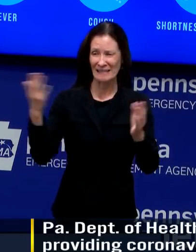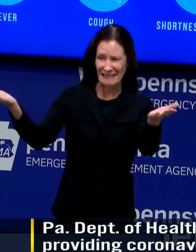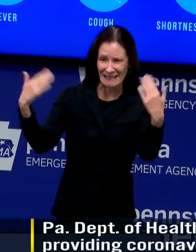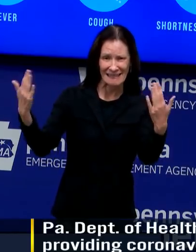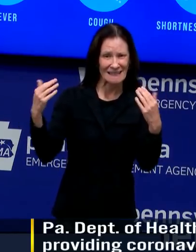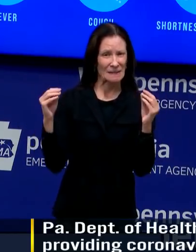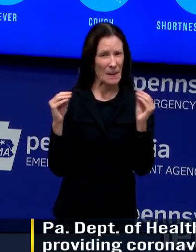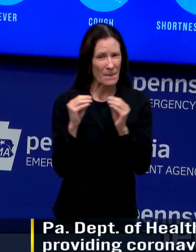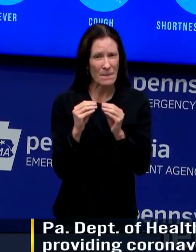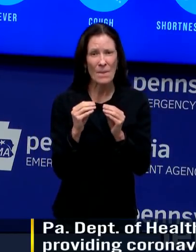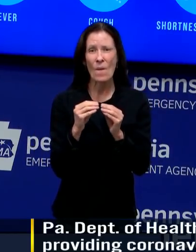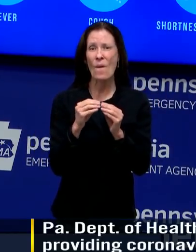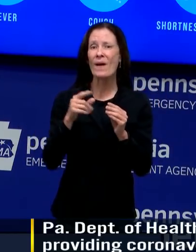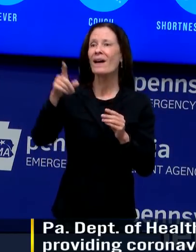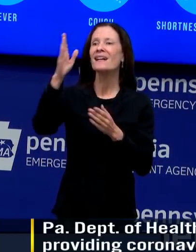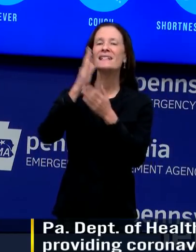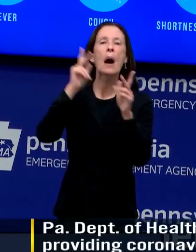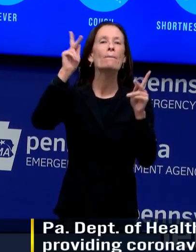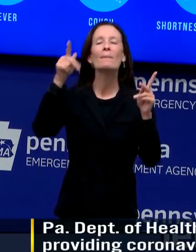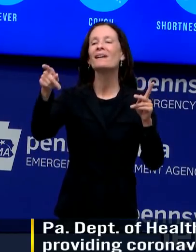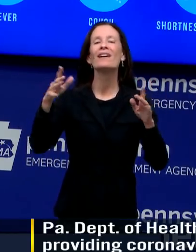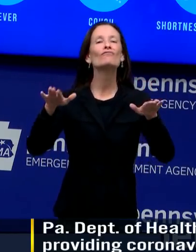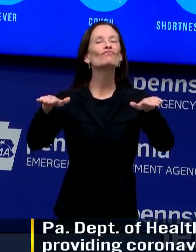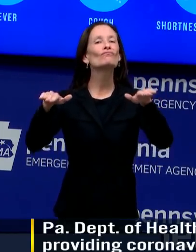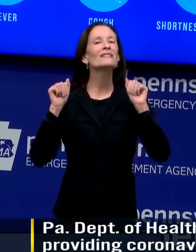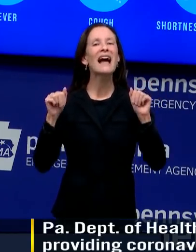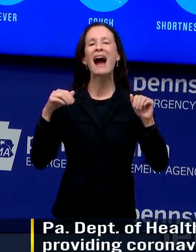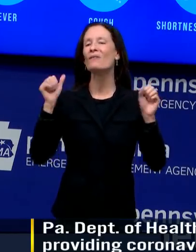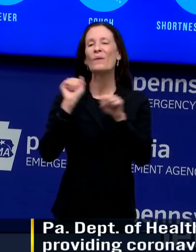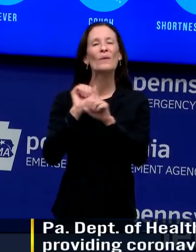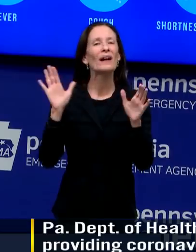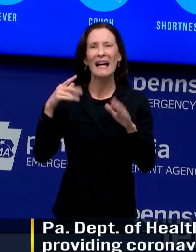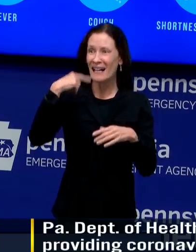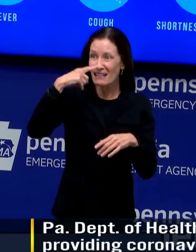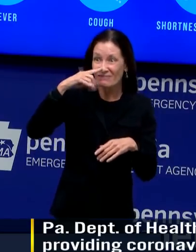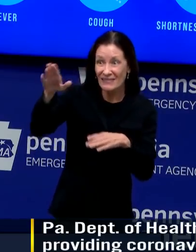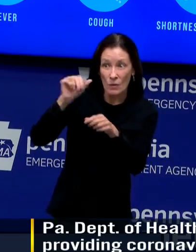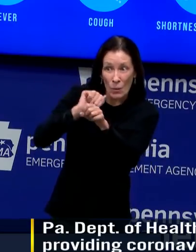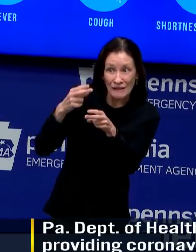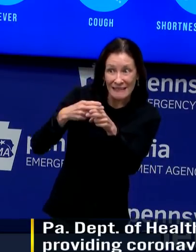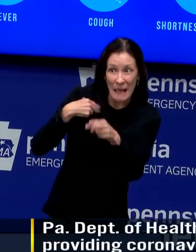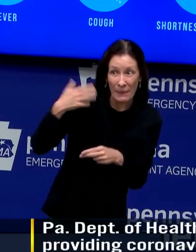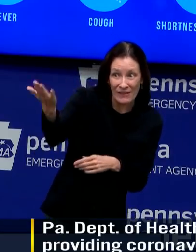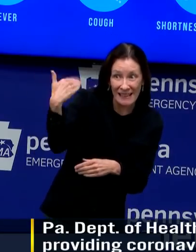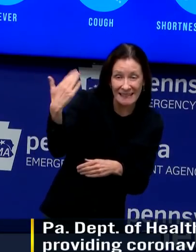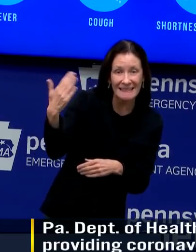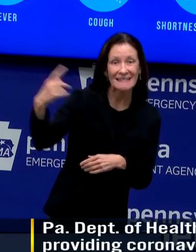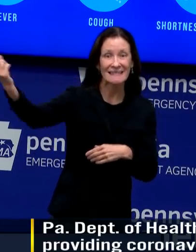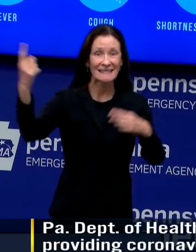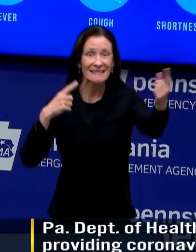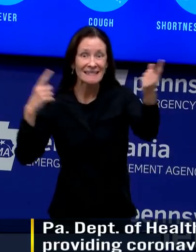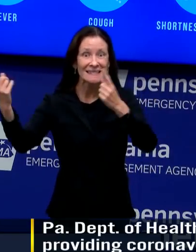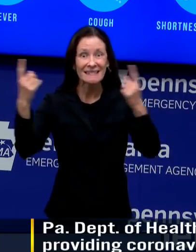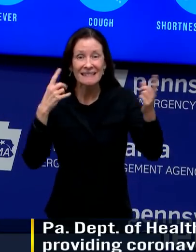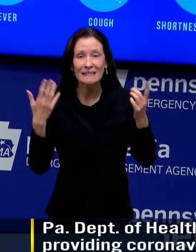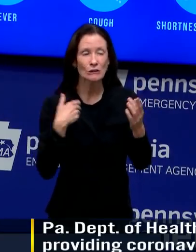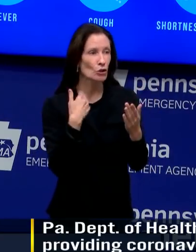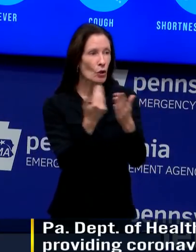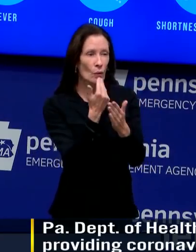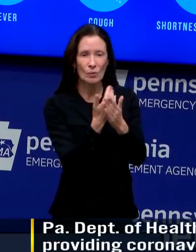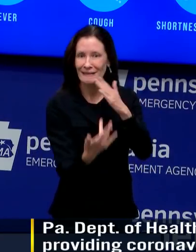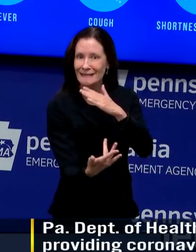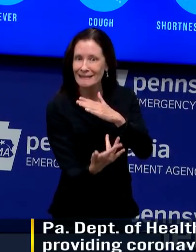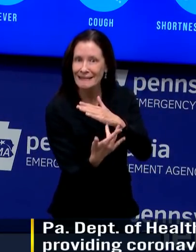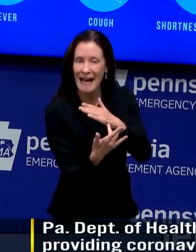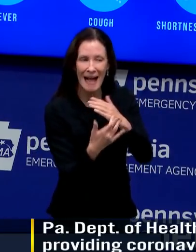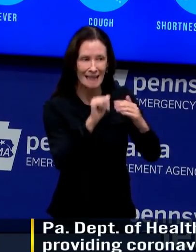retirees back to work in the call center. We've invested in new technology. We have invested in new